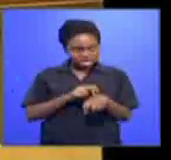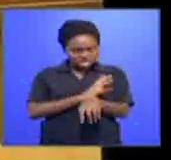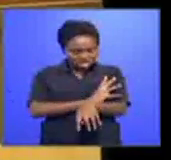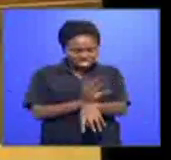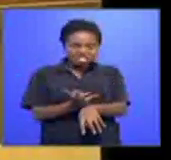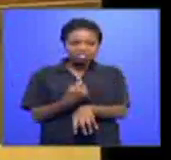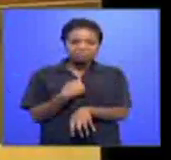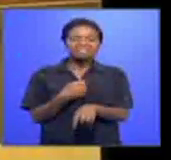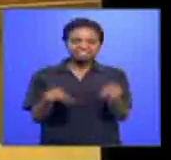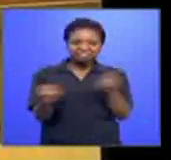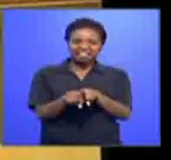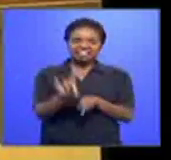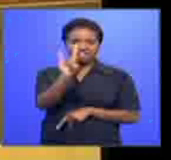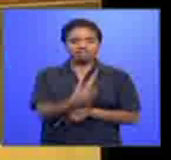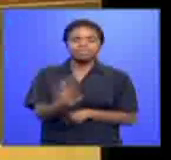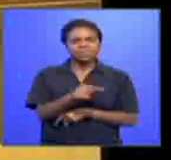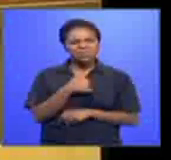besilwane.